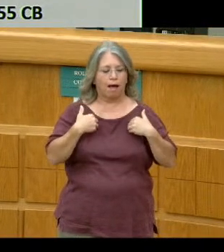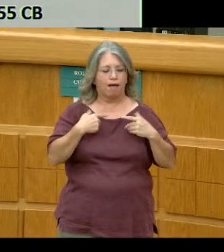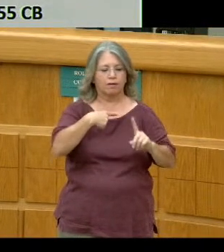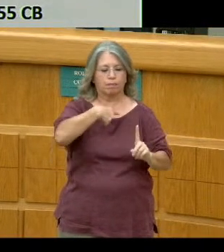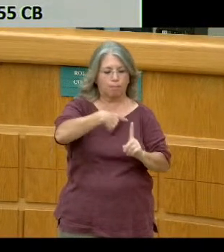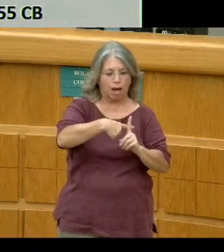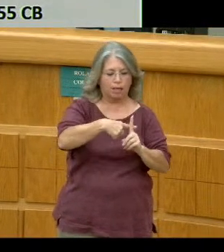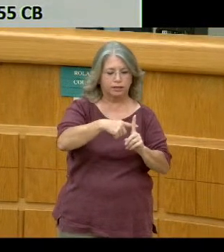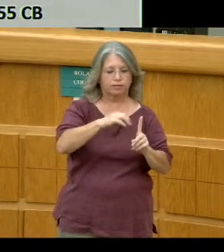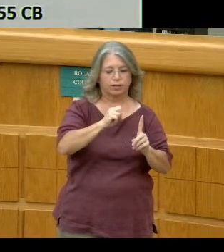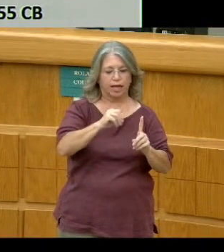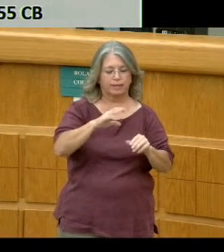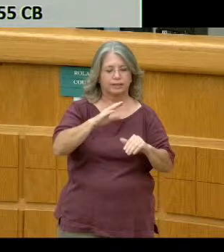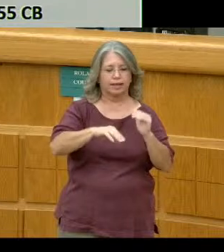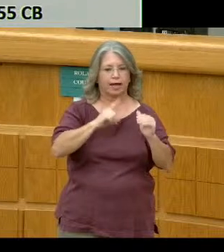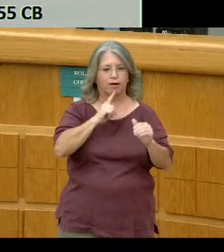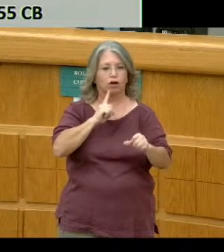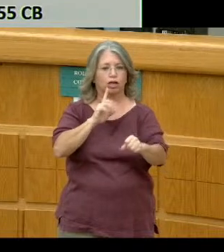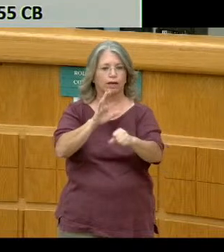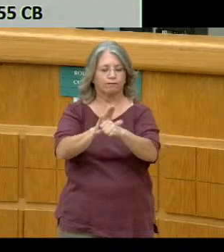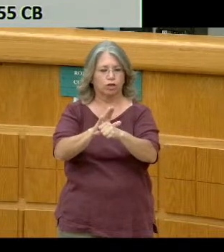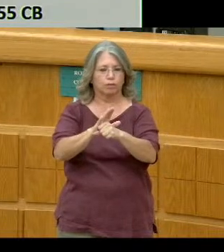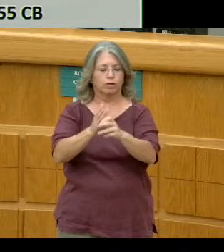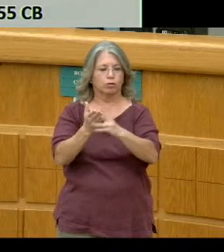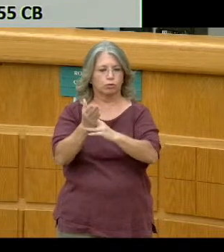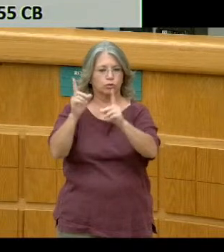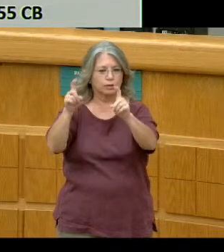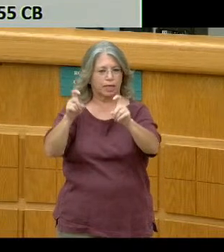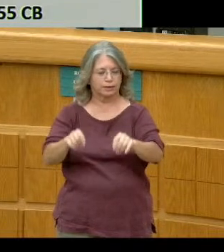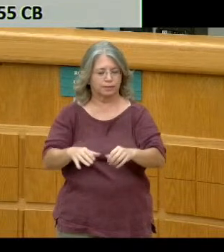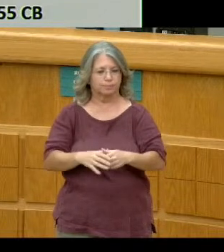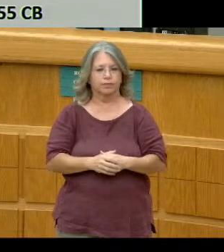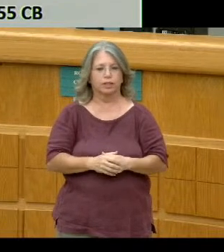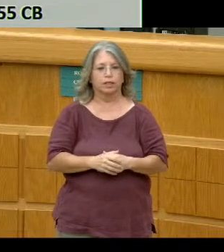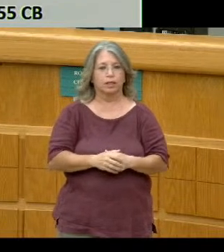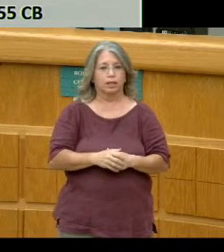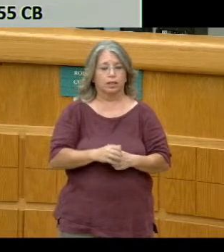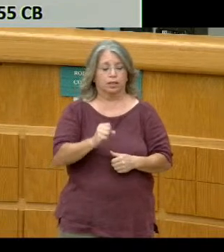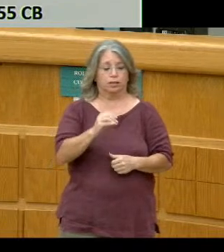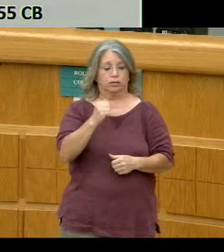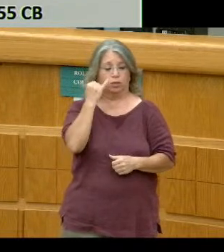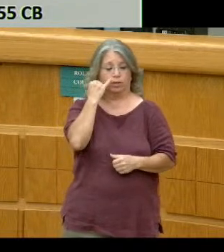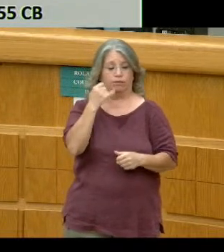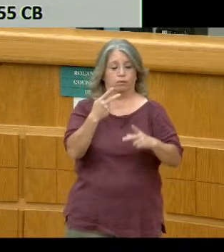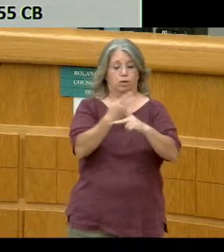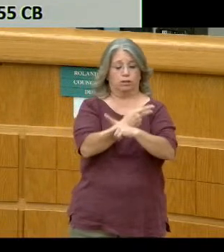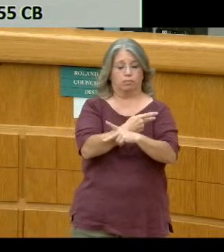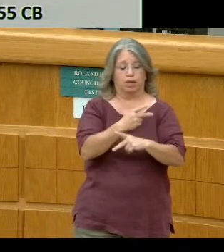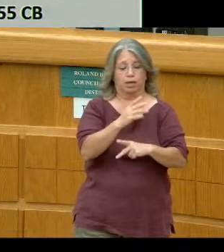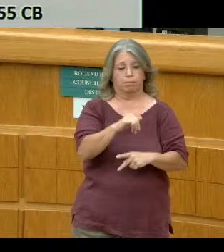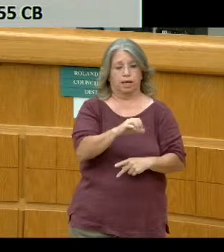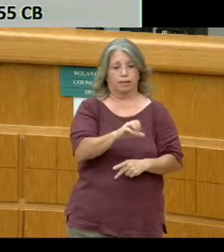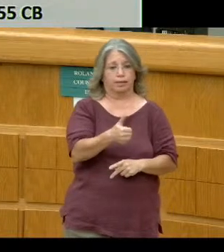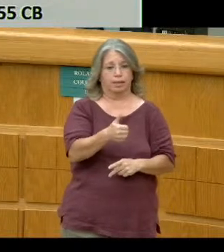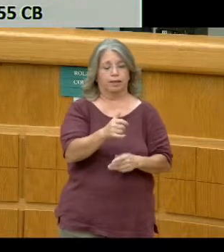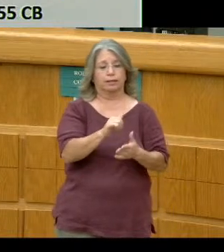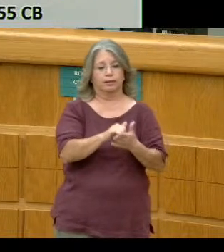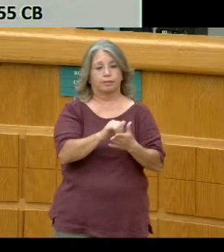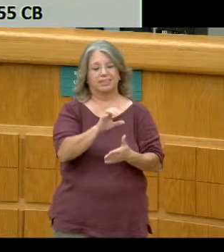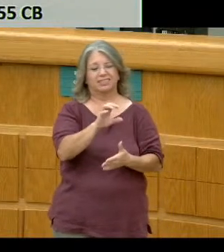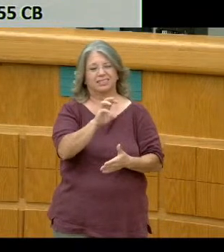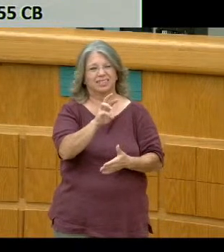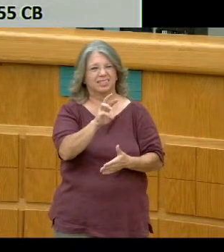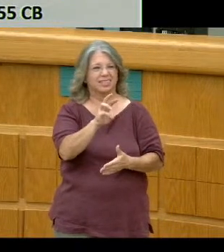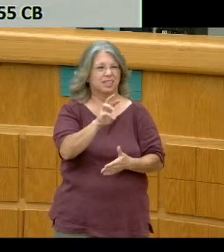actually get confirmed in the stats. So if you multiply this by 10, that's 61,000, 62,000 people infected.